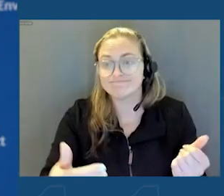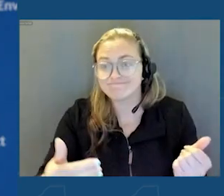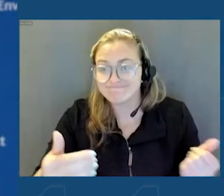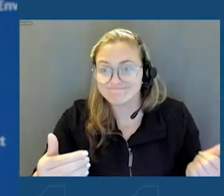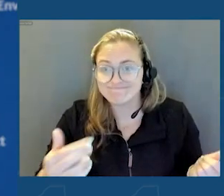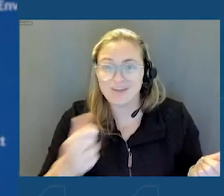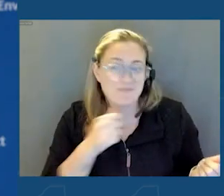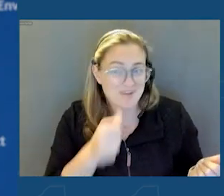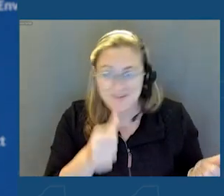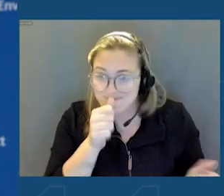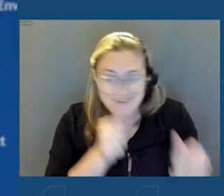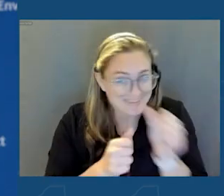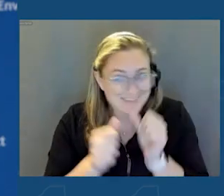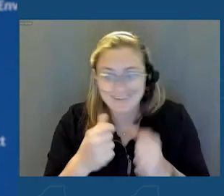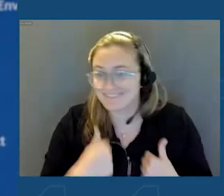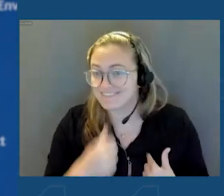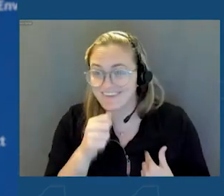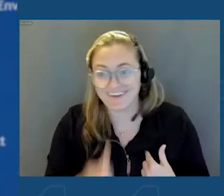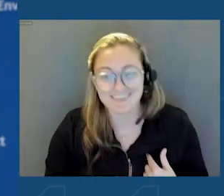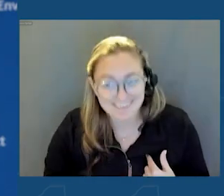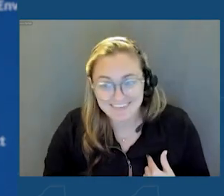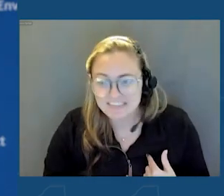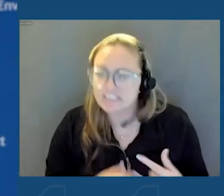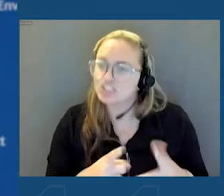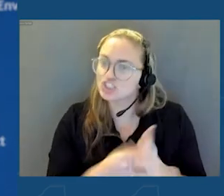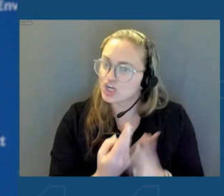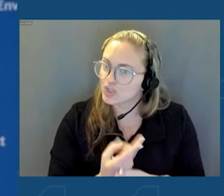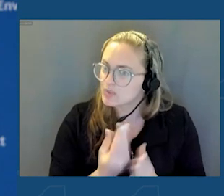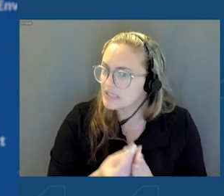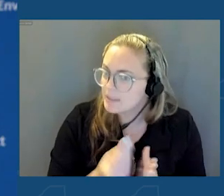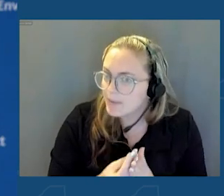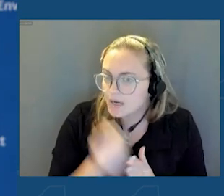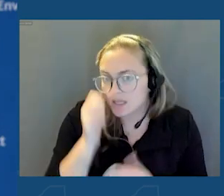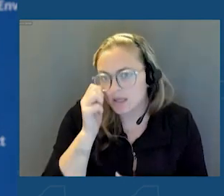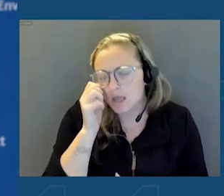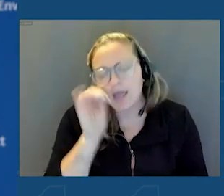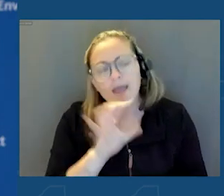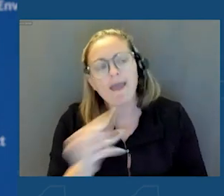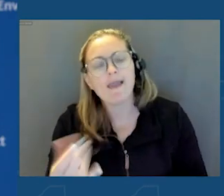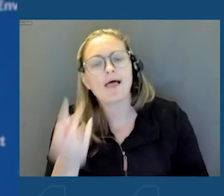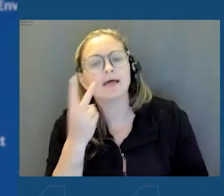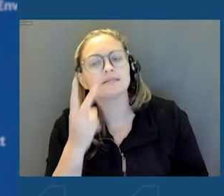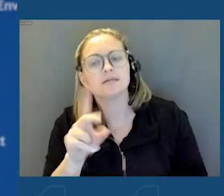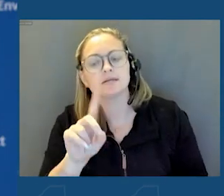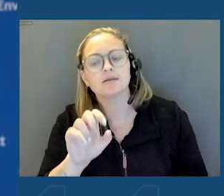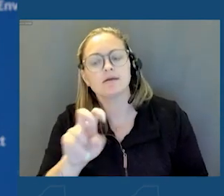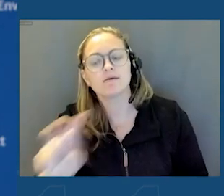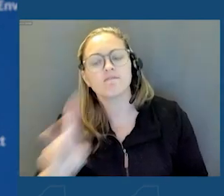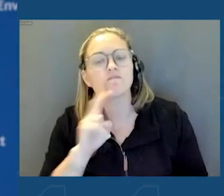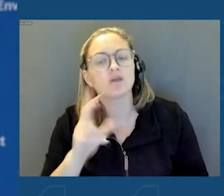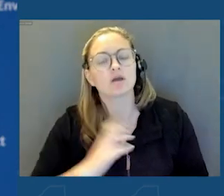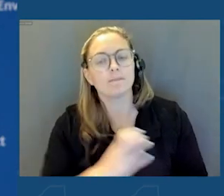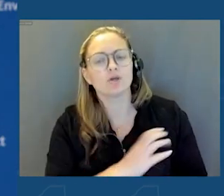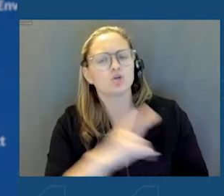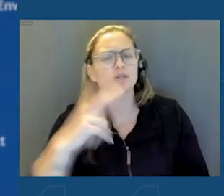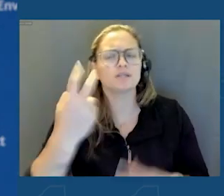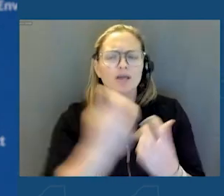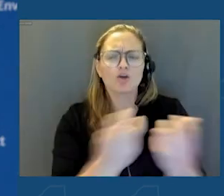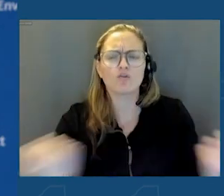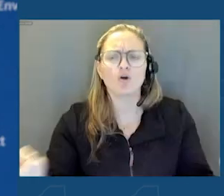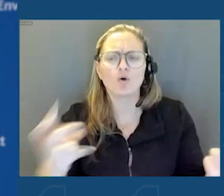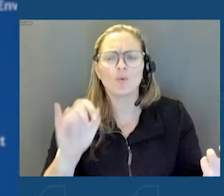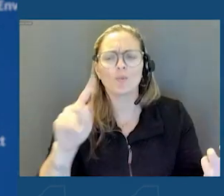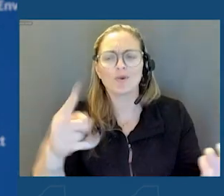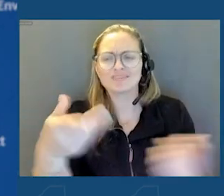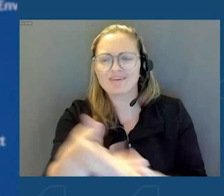all my commissioners know, okay, start spending it. I also see our DMV commissioner in the second row. Mark Schroeder is here from